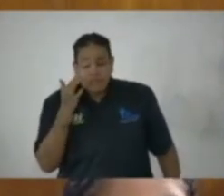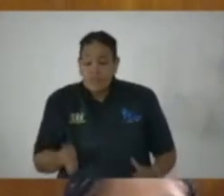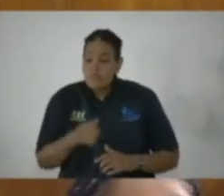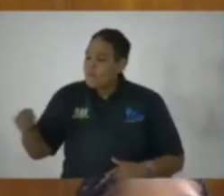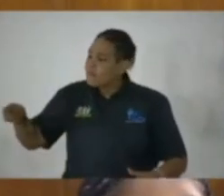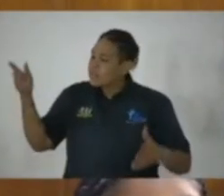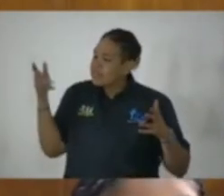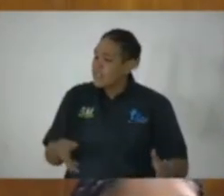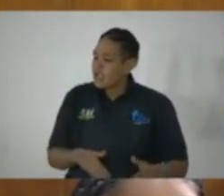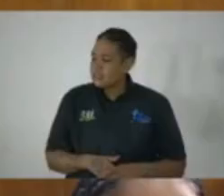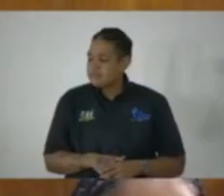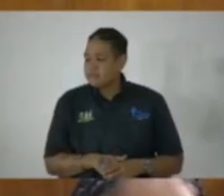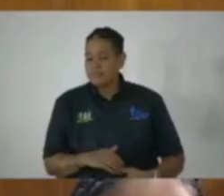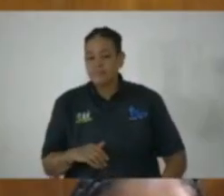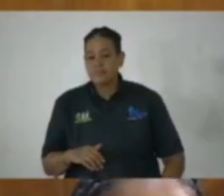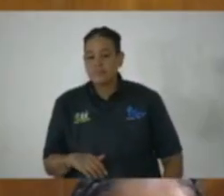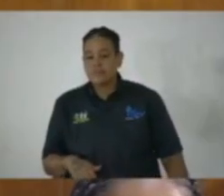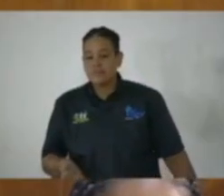them over there were here.